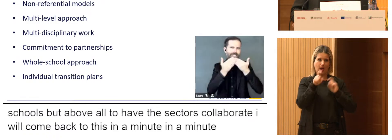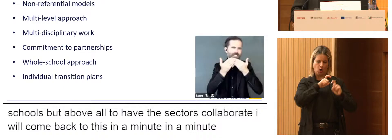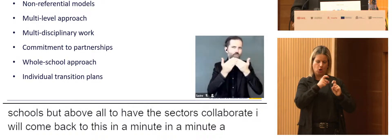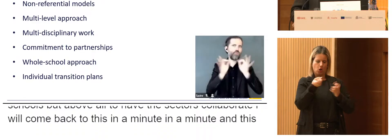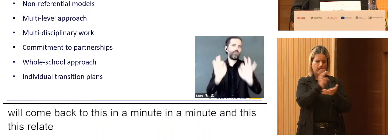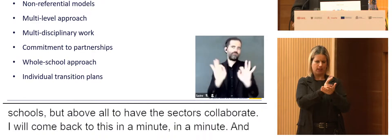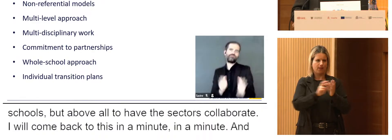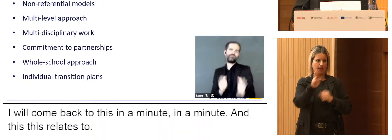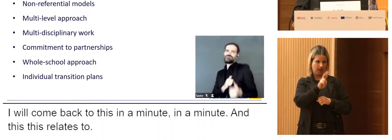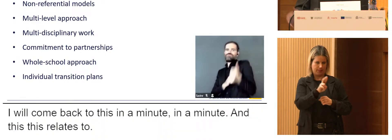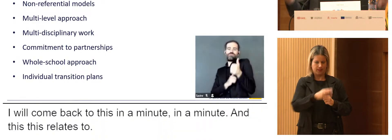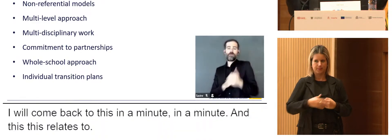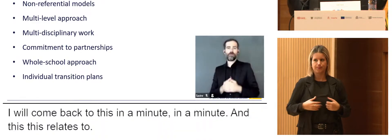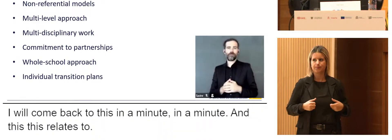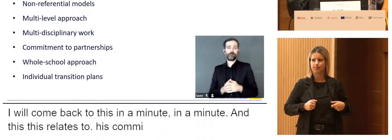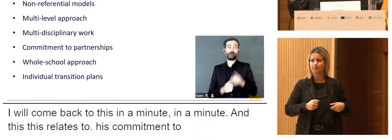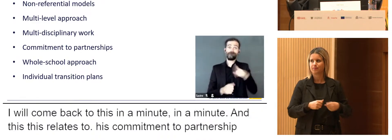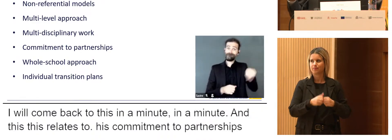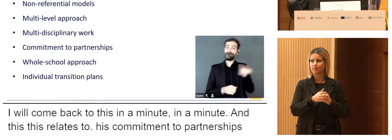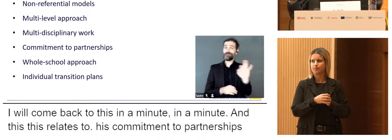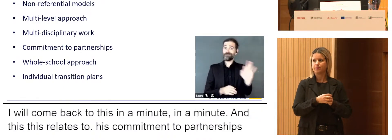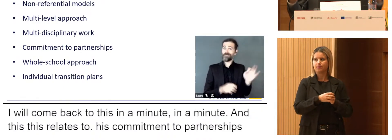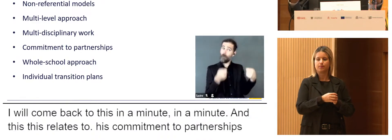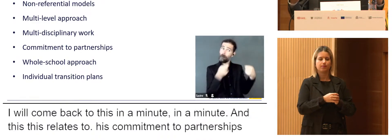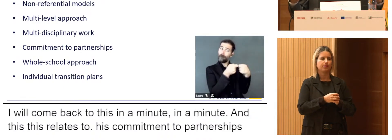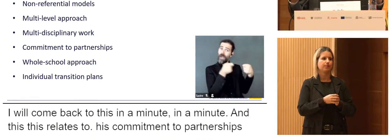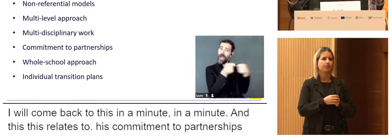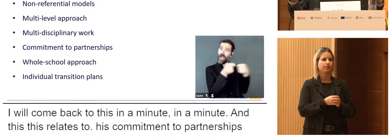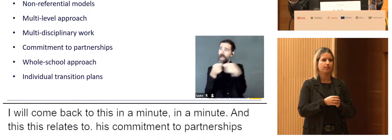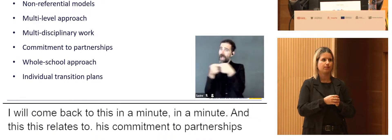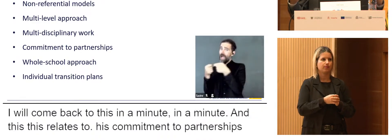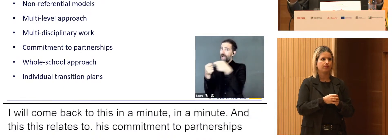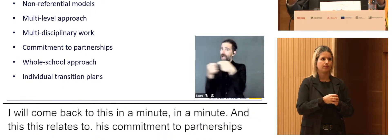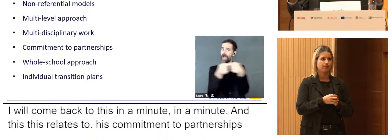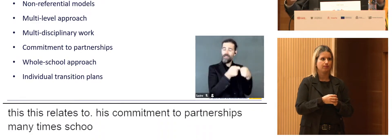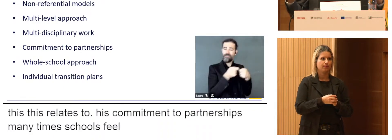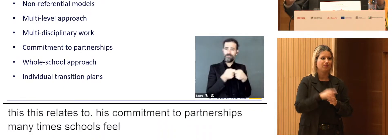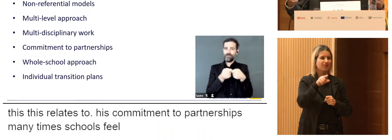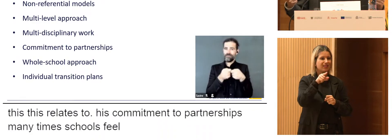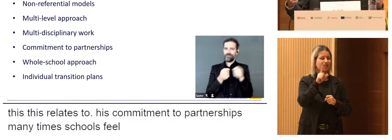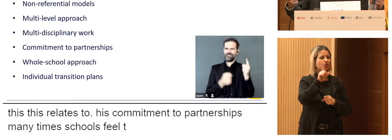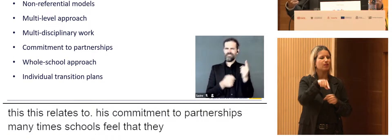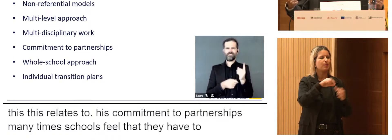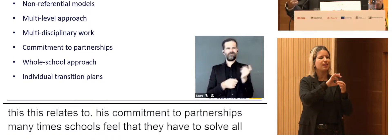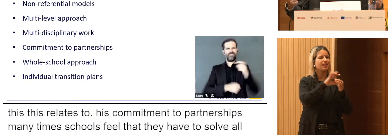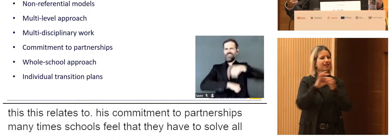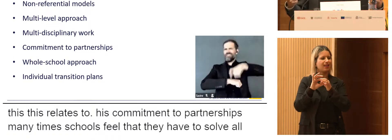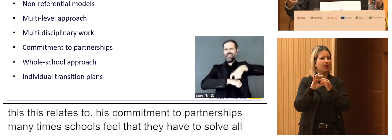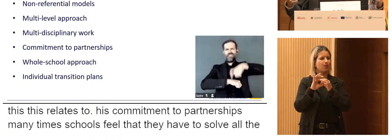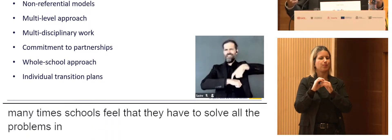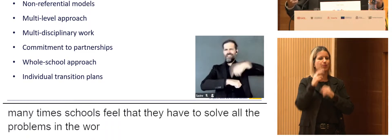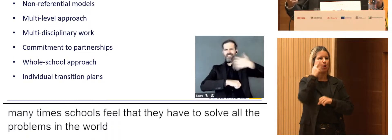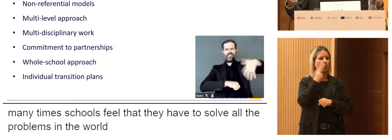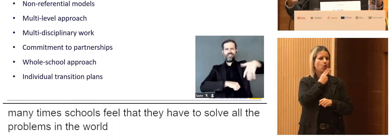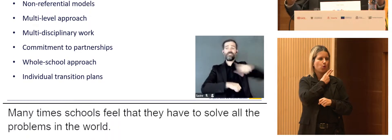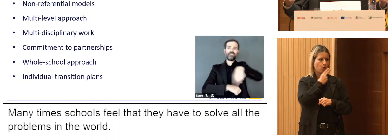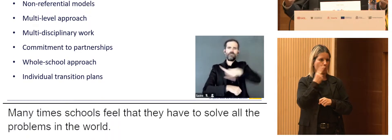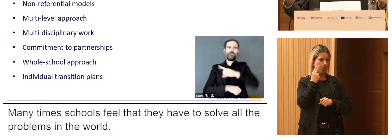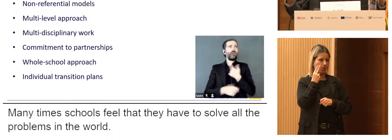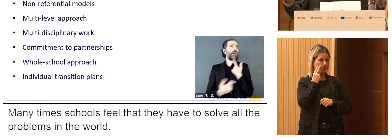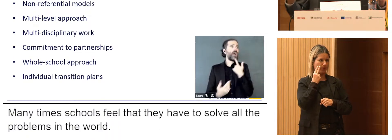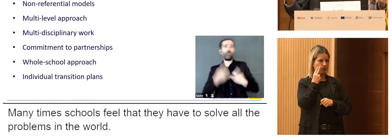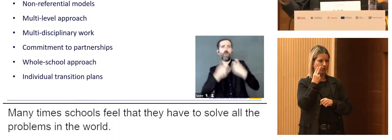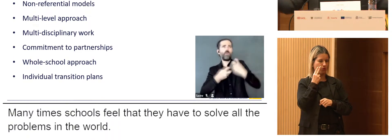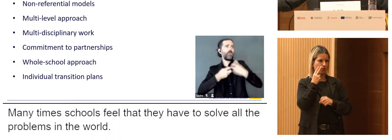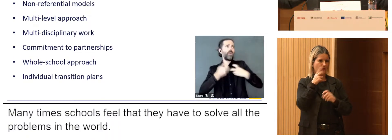this commitment to partnerships. Many times schools feel that they have to solve all the problems in the world. But the